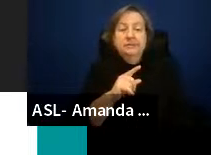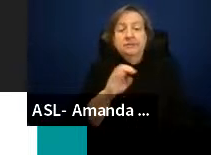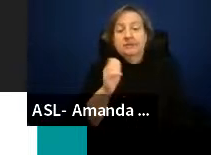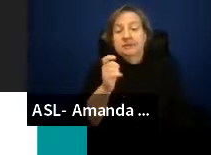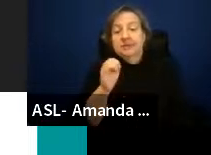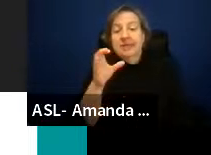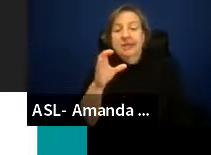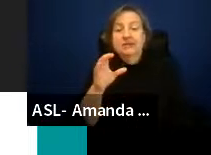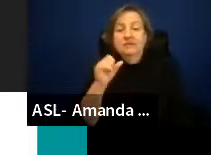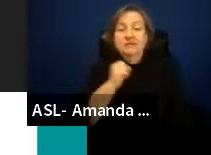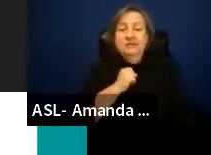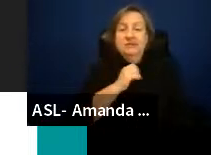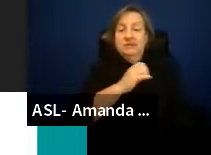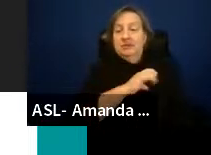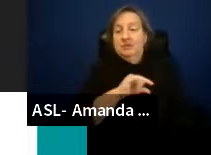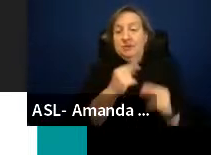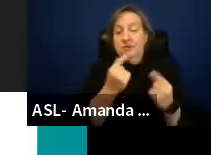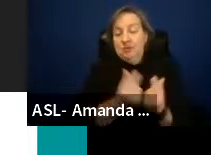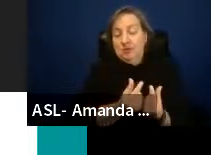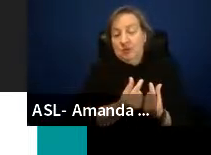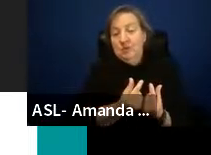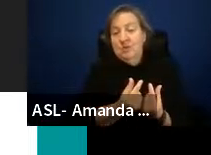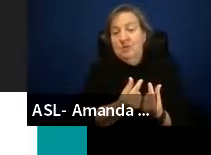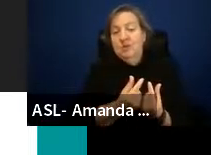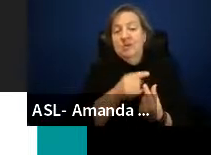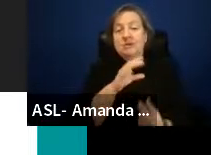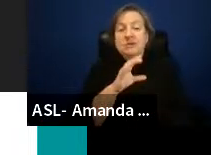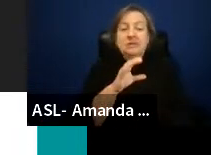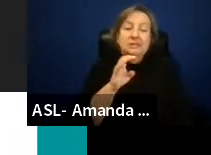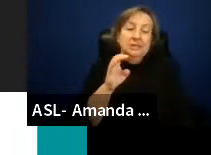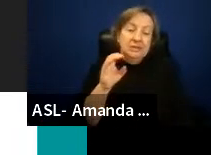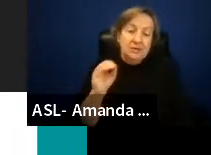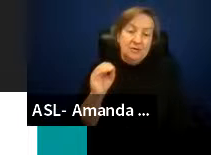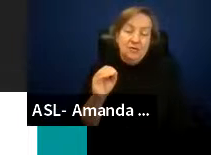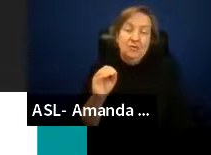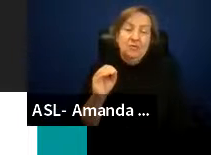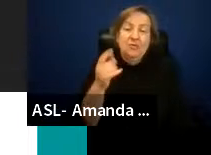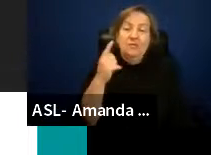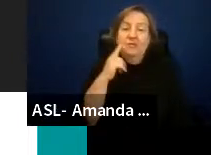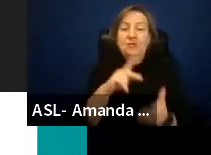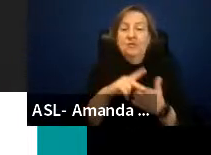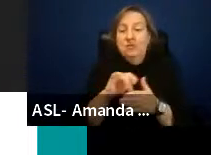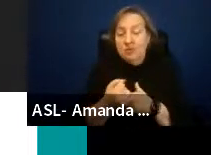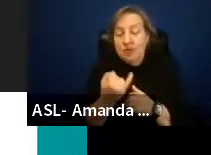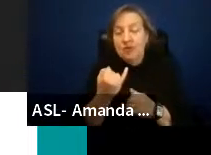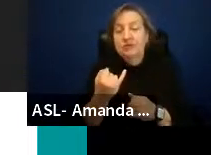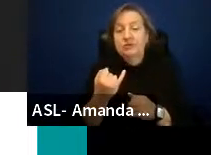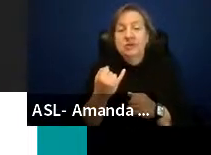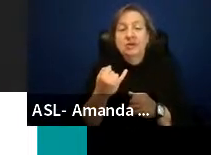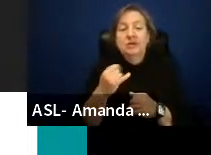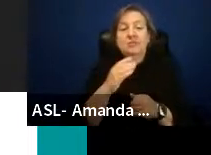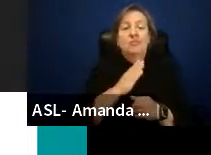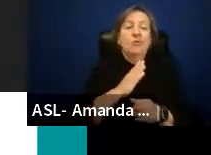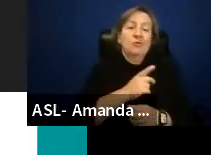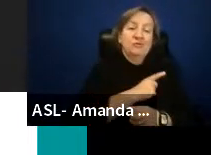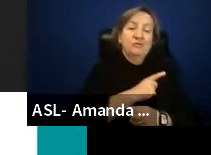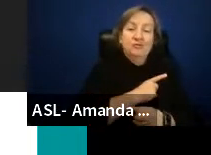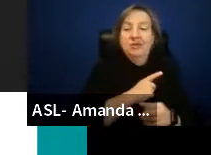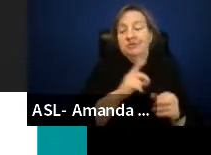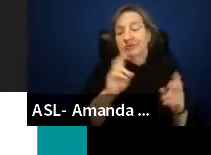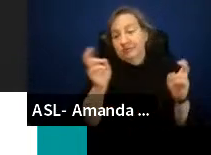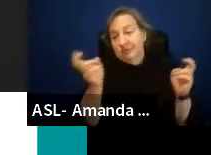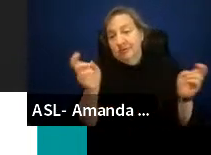executive steering group, which are the CEOs of the project, the board of directors, if you